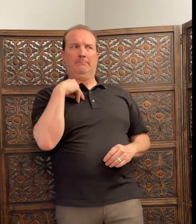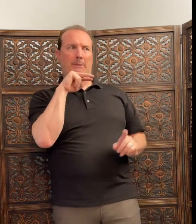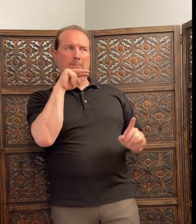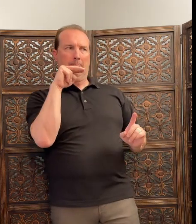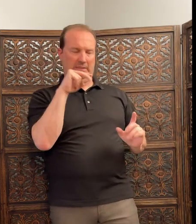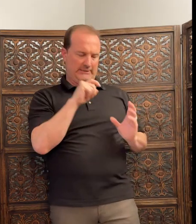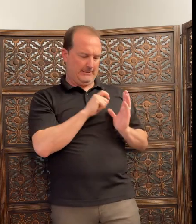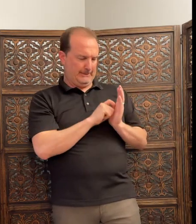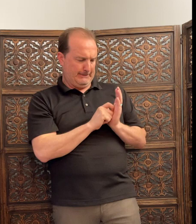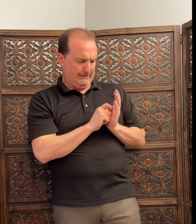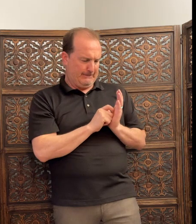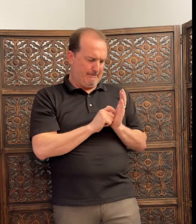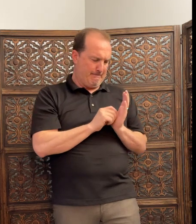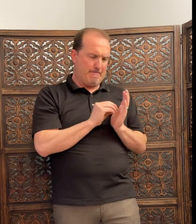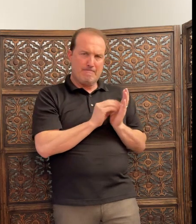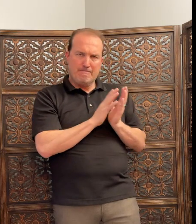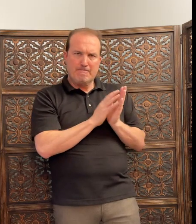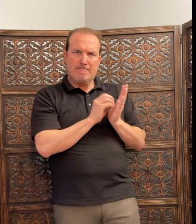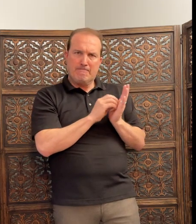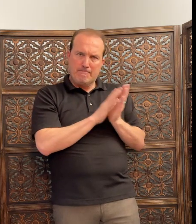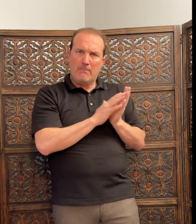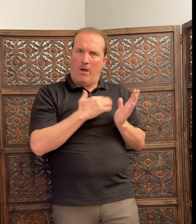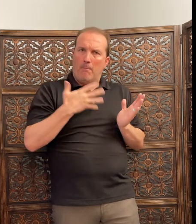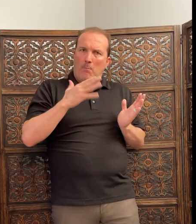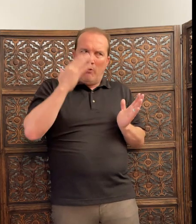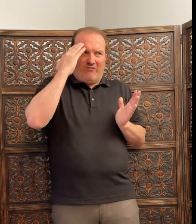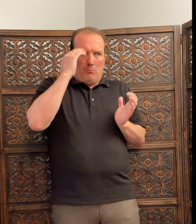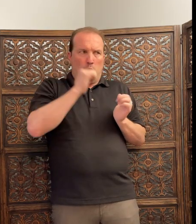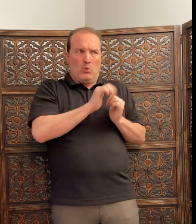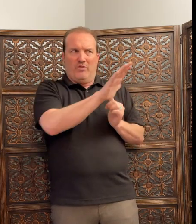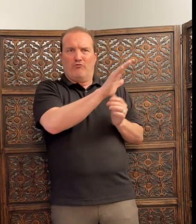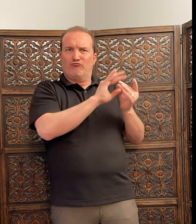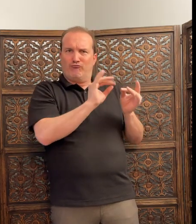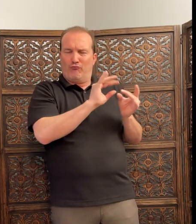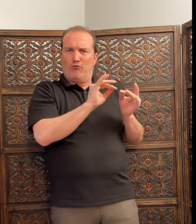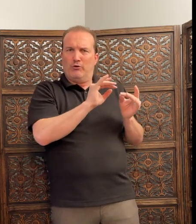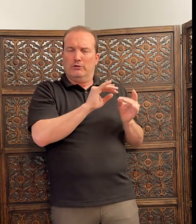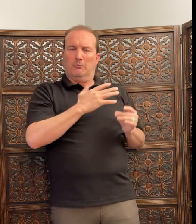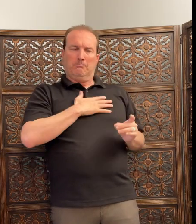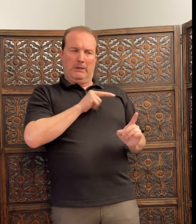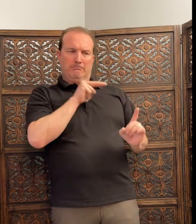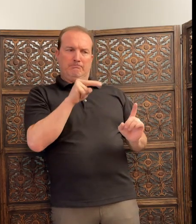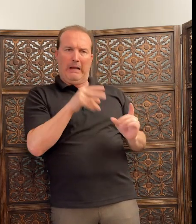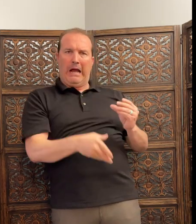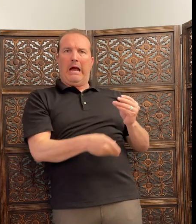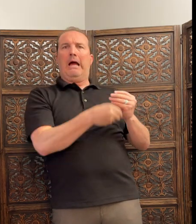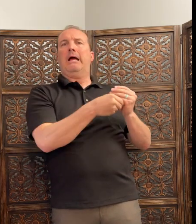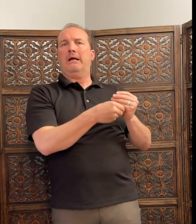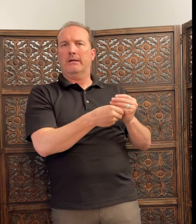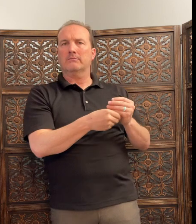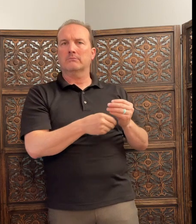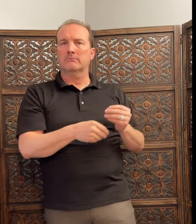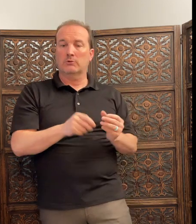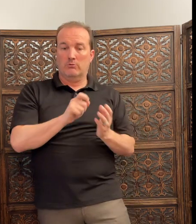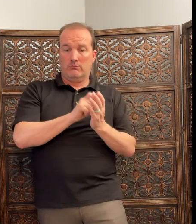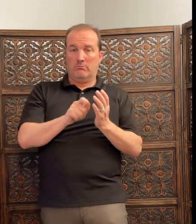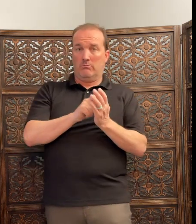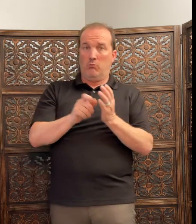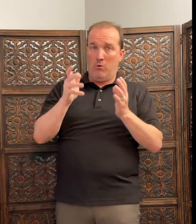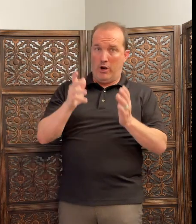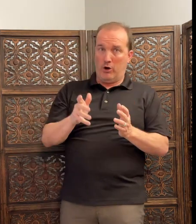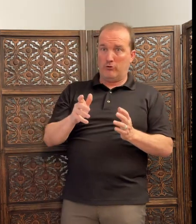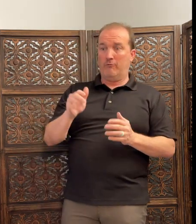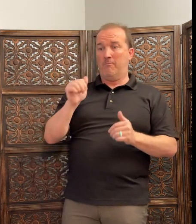her opinion and perspective about the stories from a place of someone who was already familiar with the stories being told. As